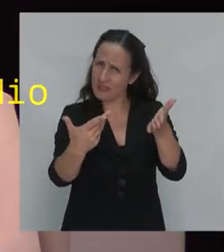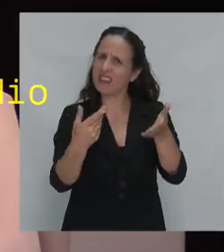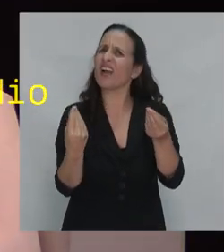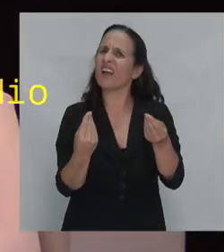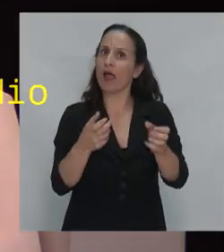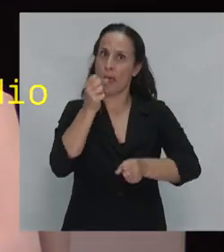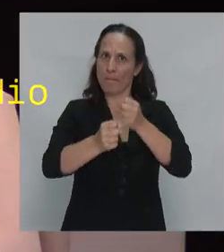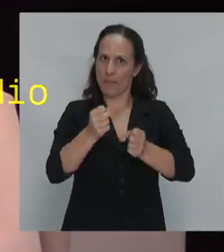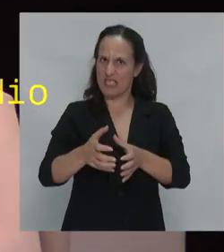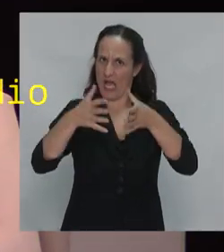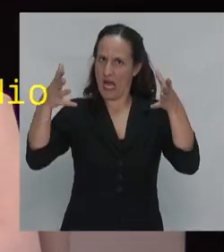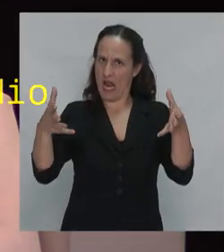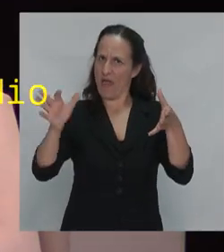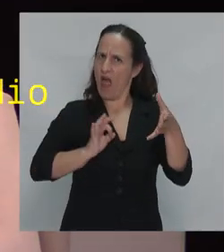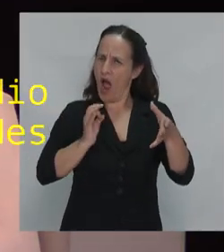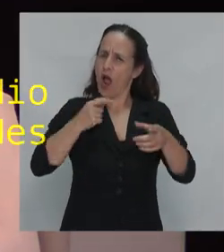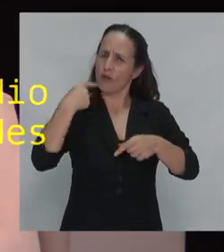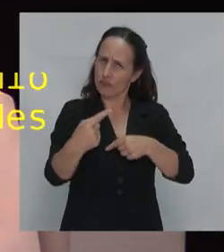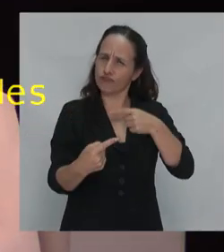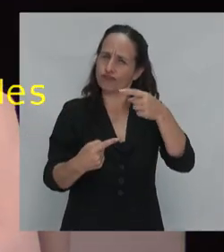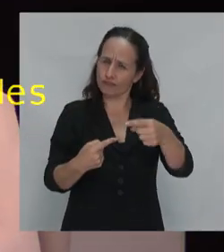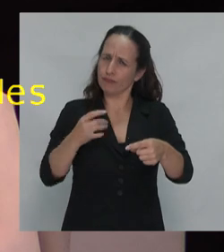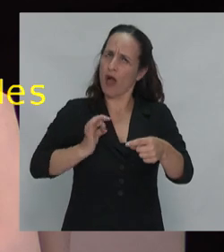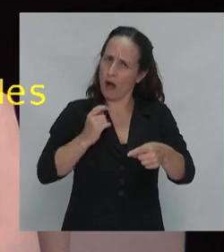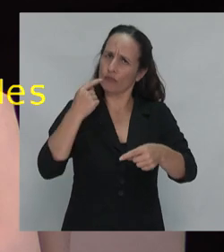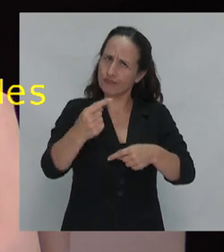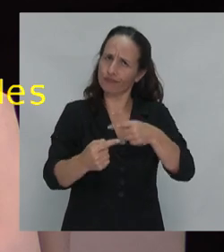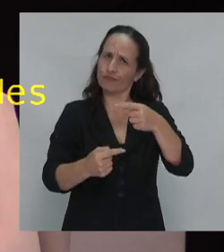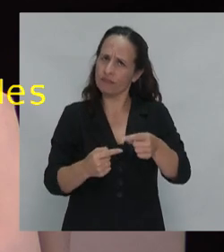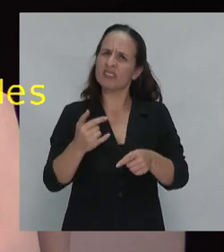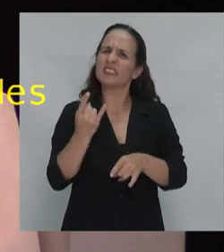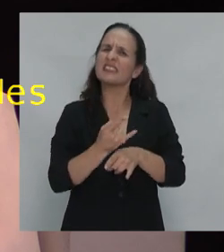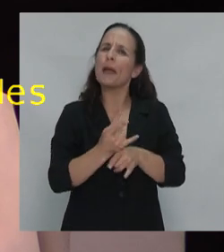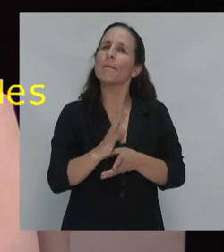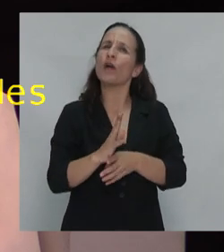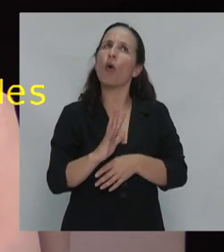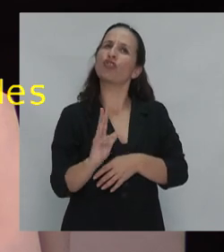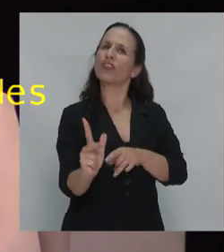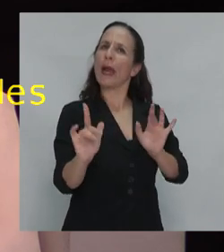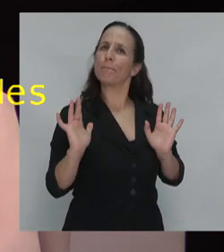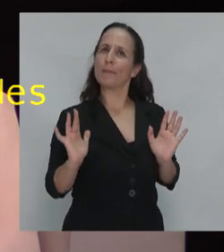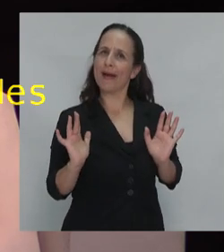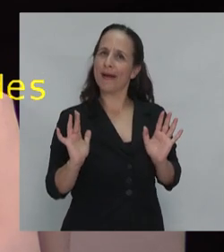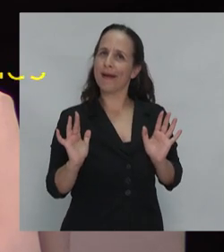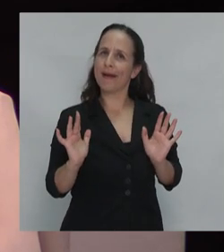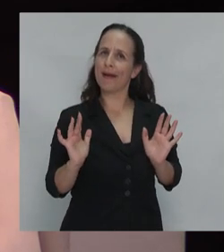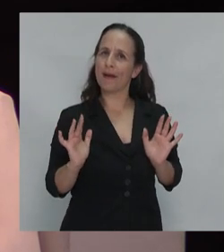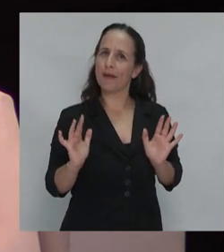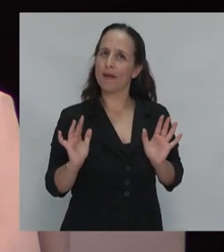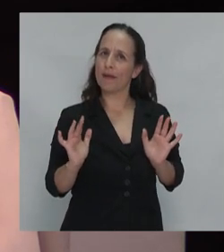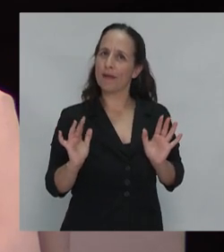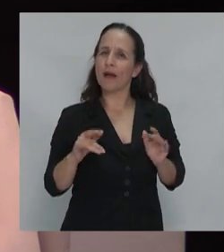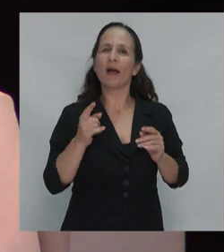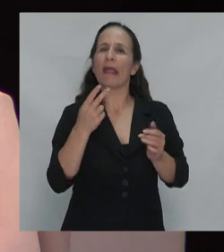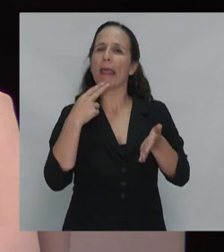every year cheat through one method of tax dodging, not all the tax dodging, just one